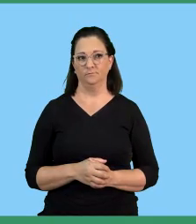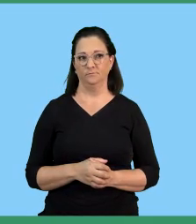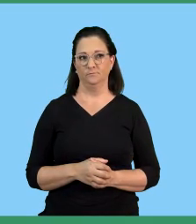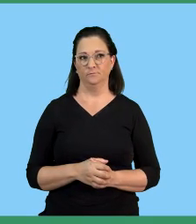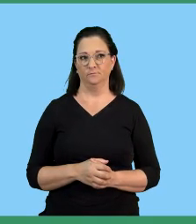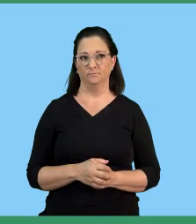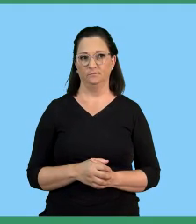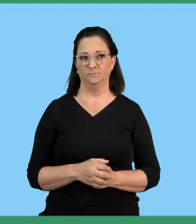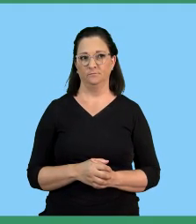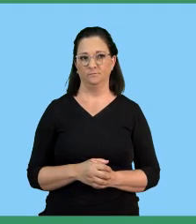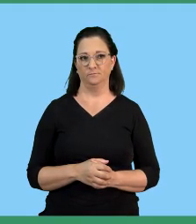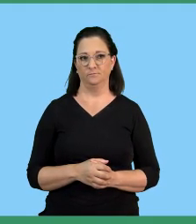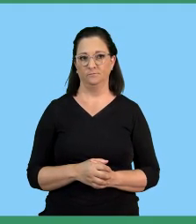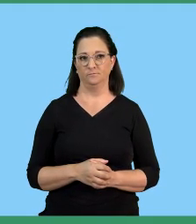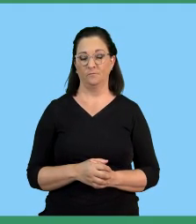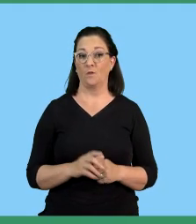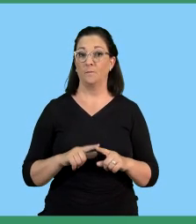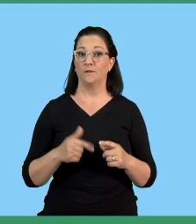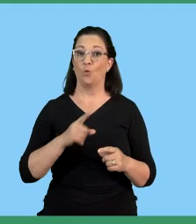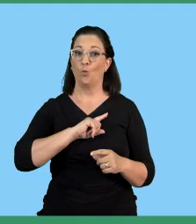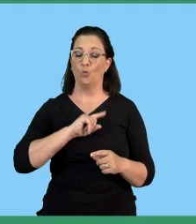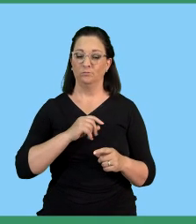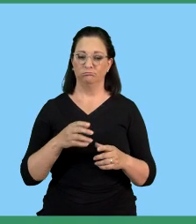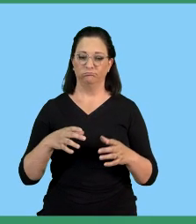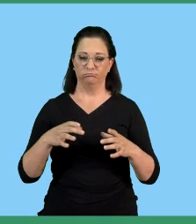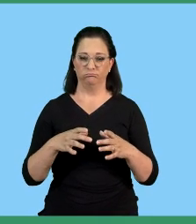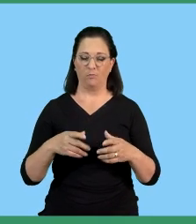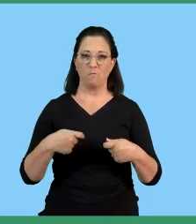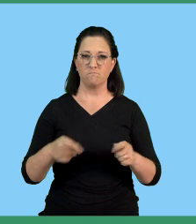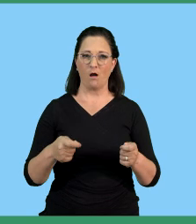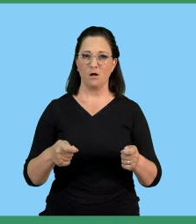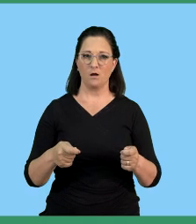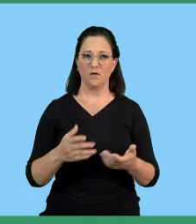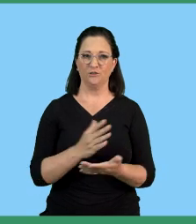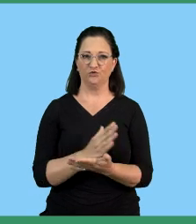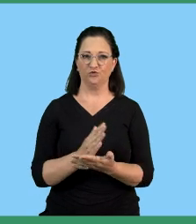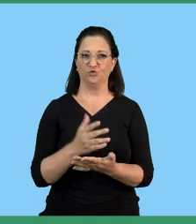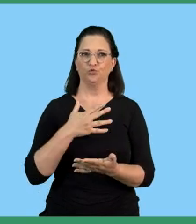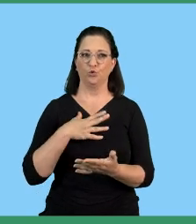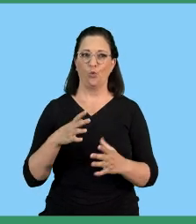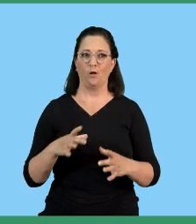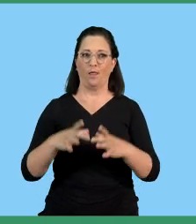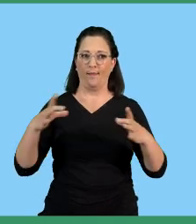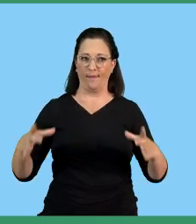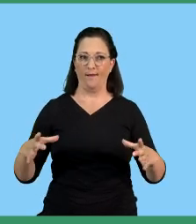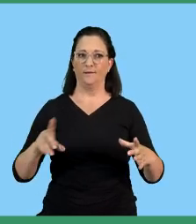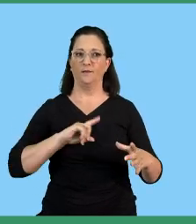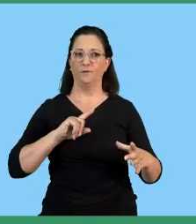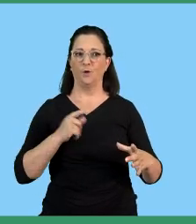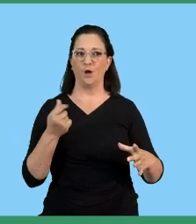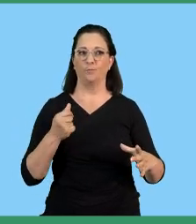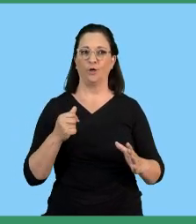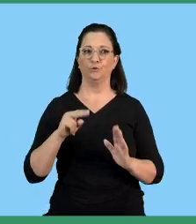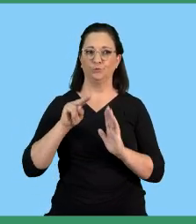Right, it focuses on gaining a larger share of the market by reducing prices. Very important, price